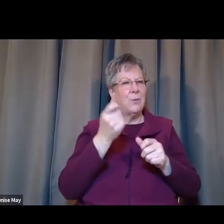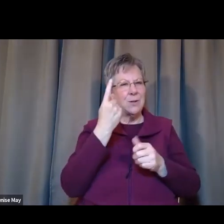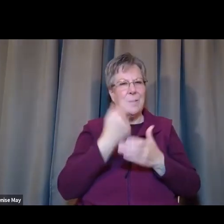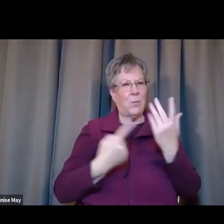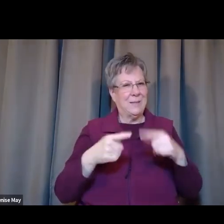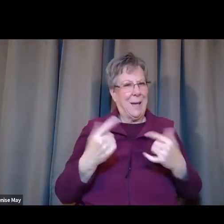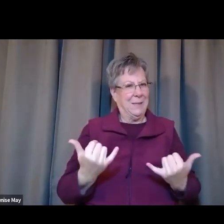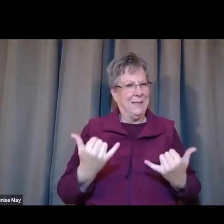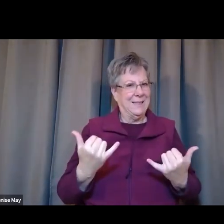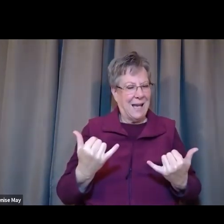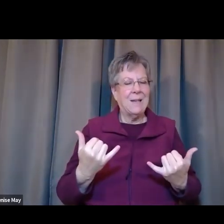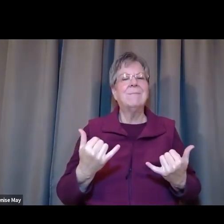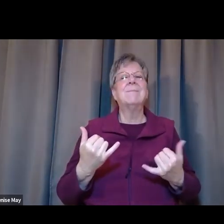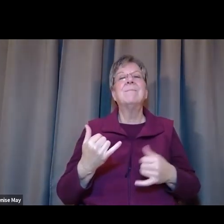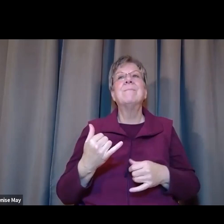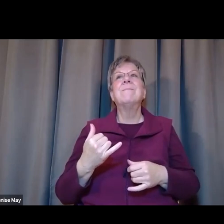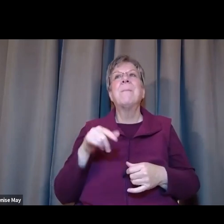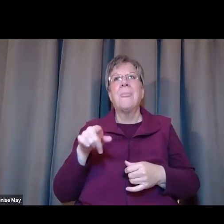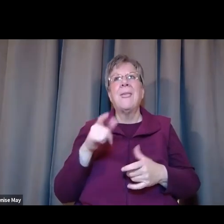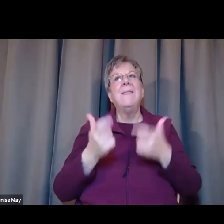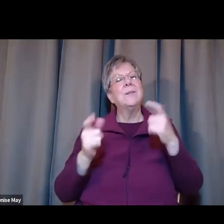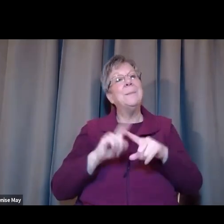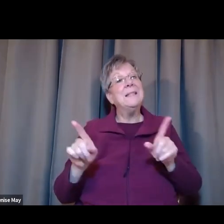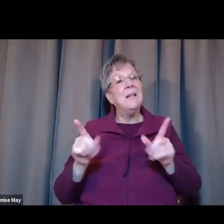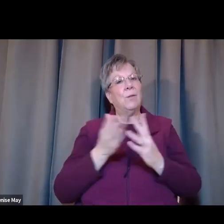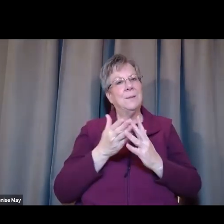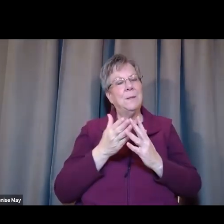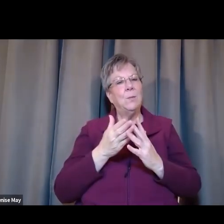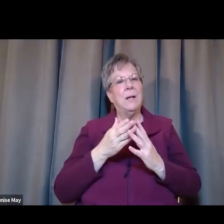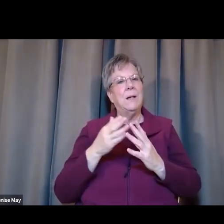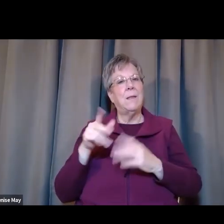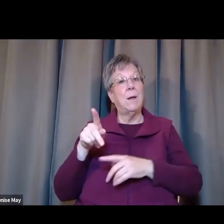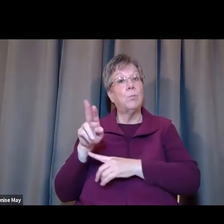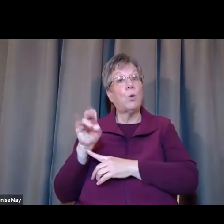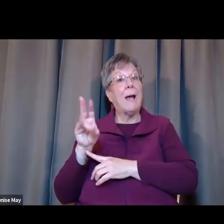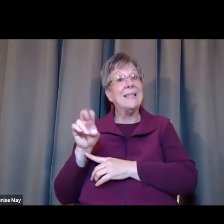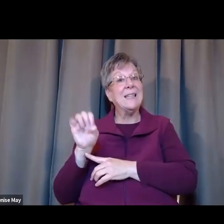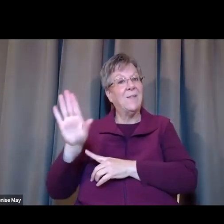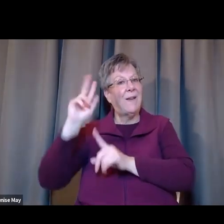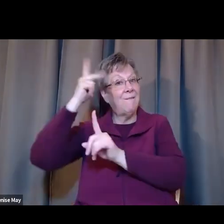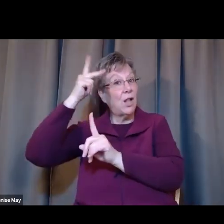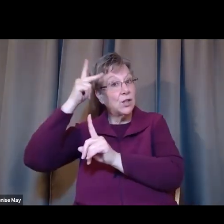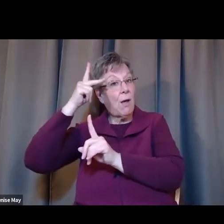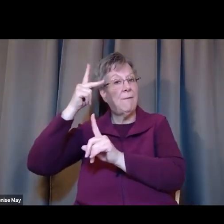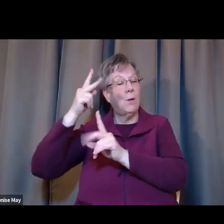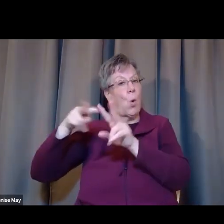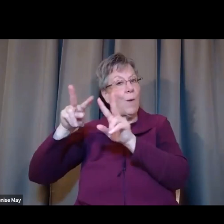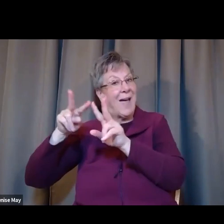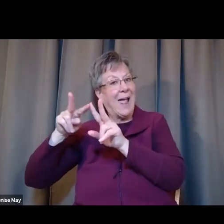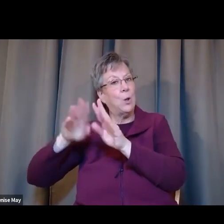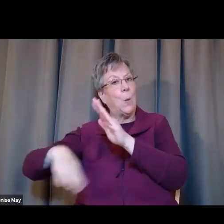today. Related to that, there's a big difference between the progressive philosophical or values-based